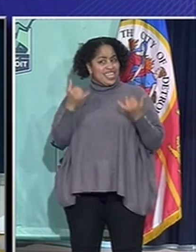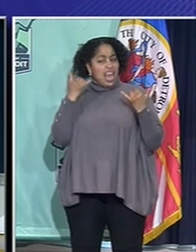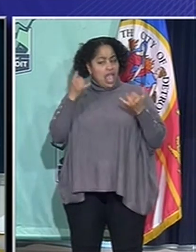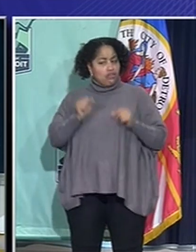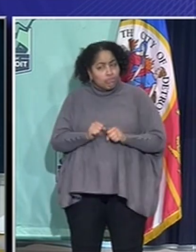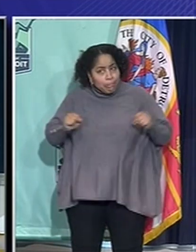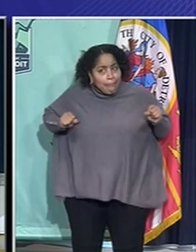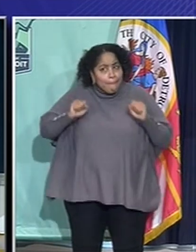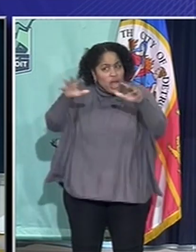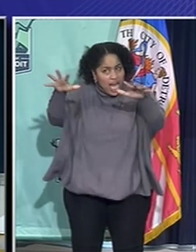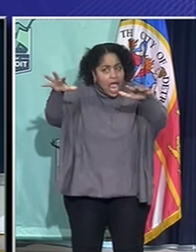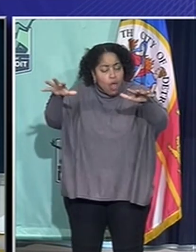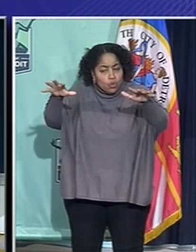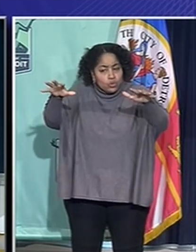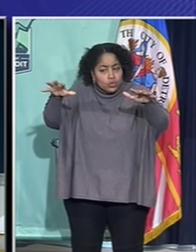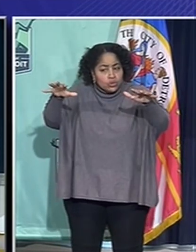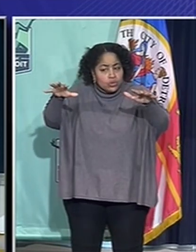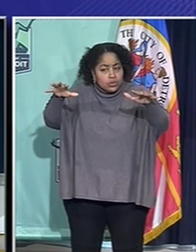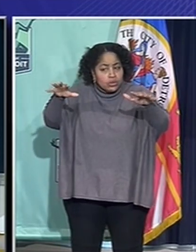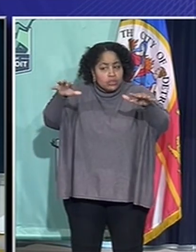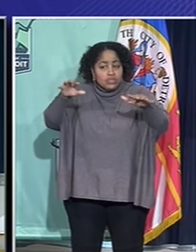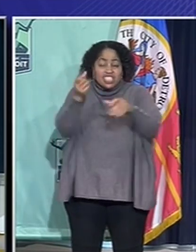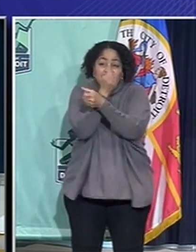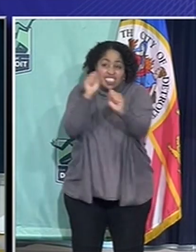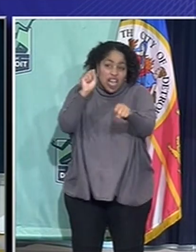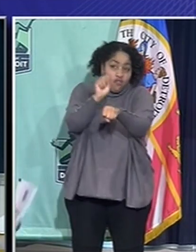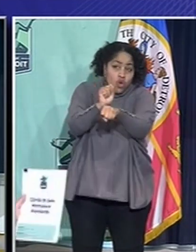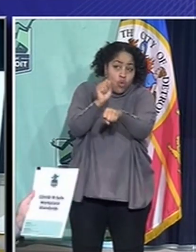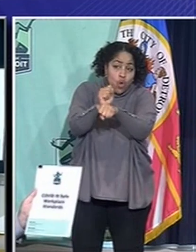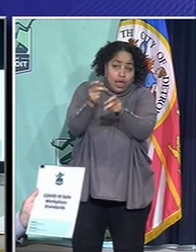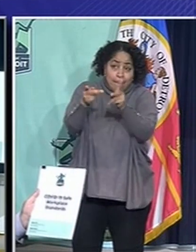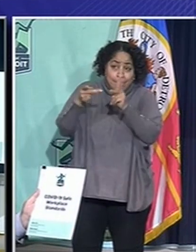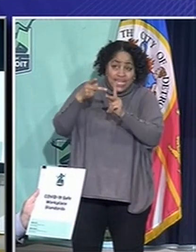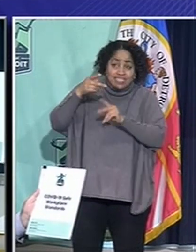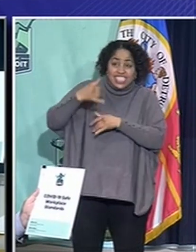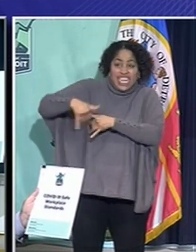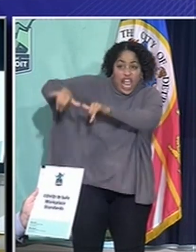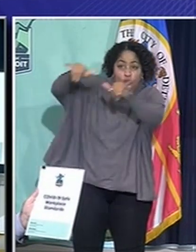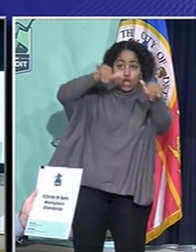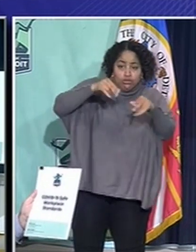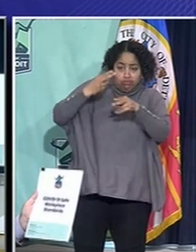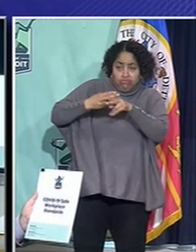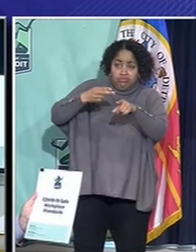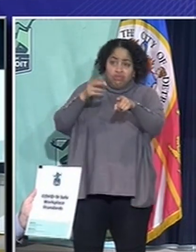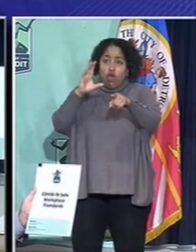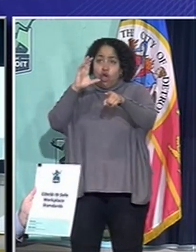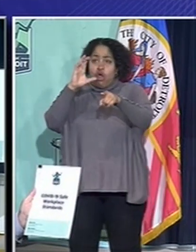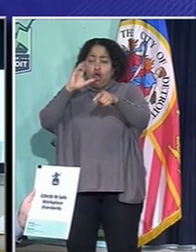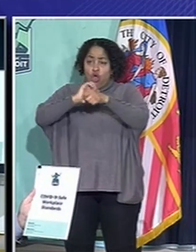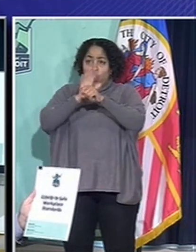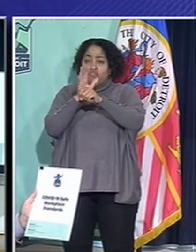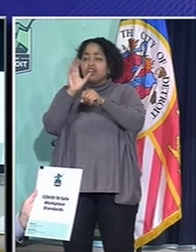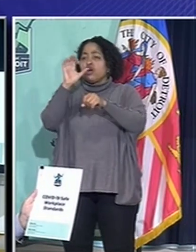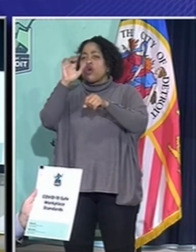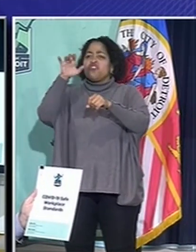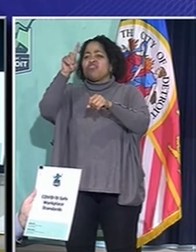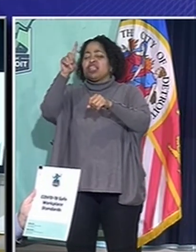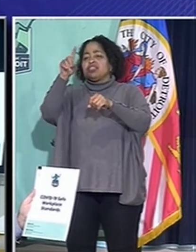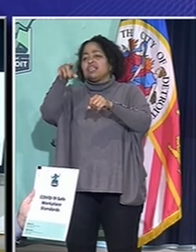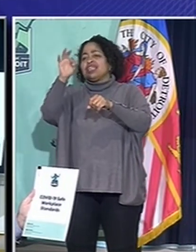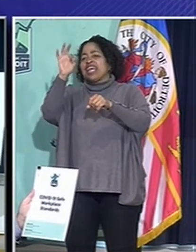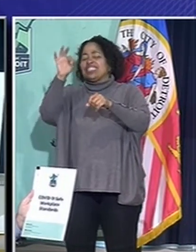out a set of safe workplace standards called the COVID-19 Safe Workplace Standards for the City of Detroit. We're